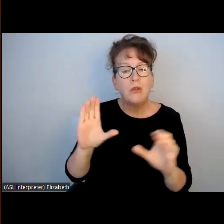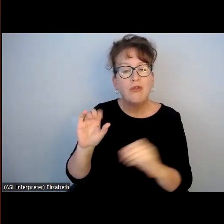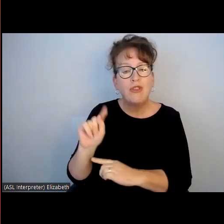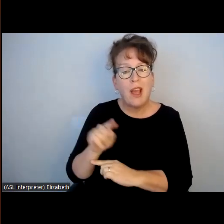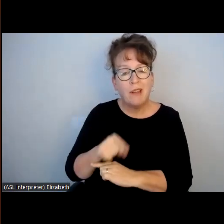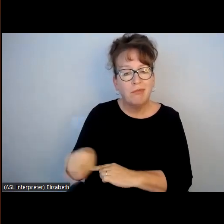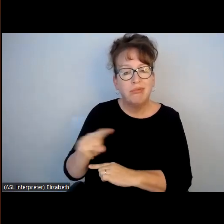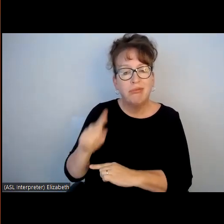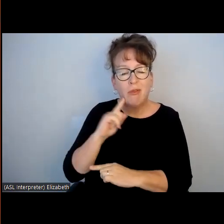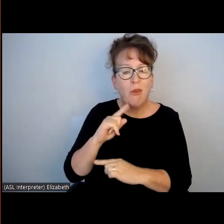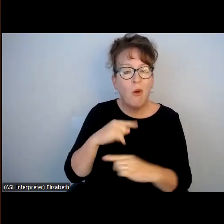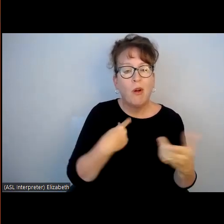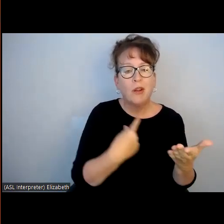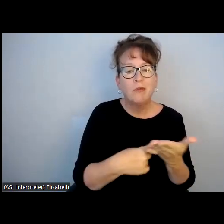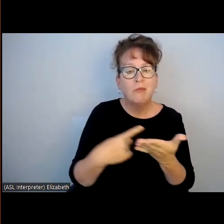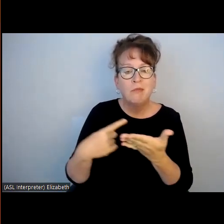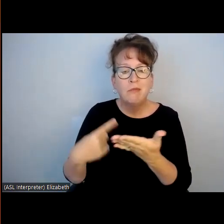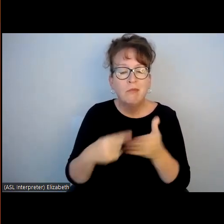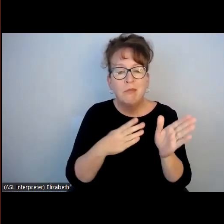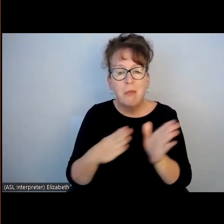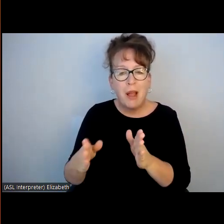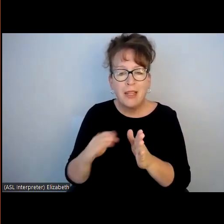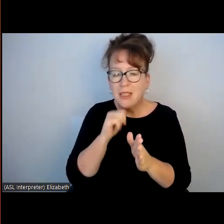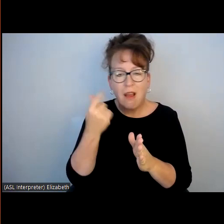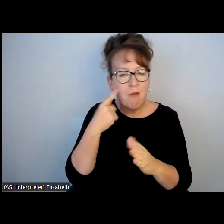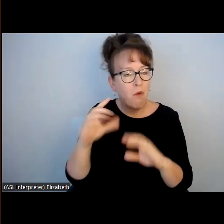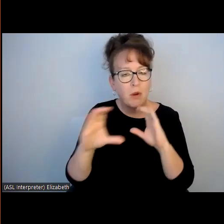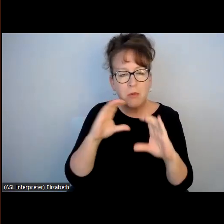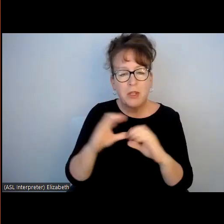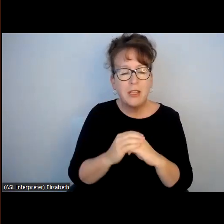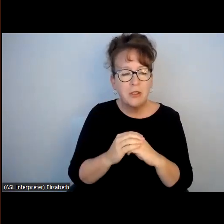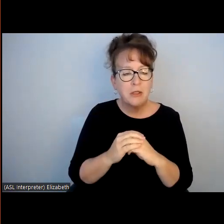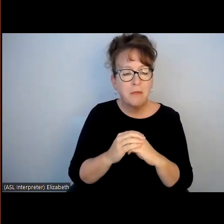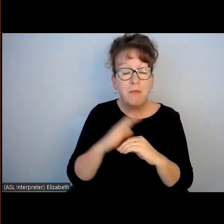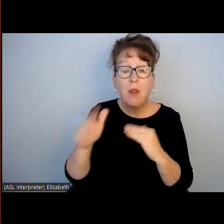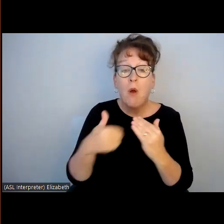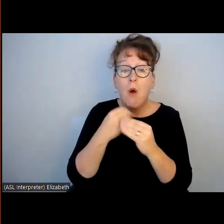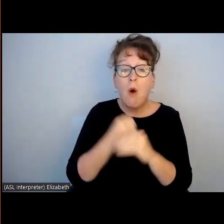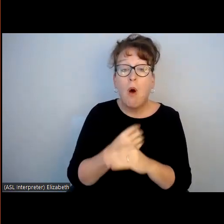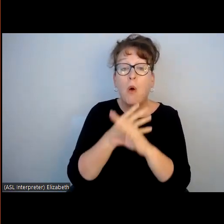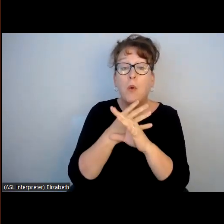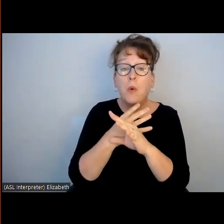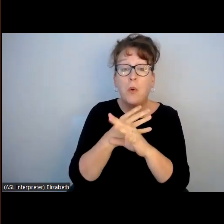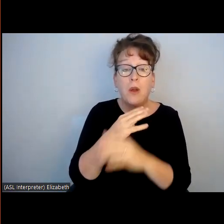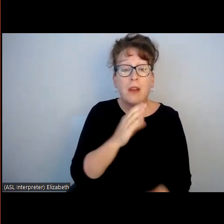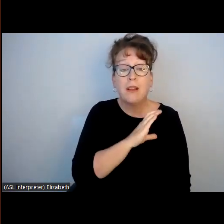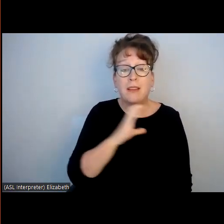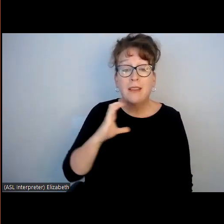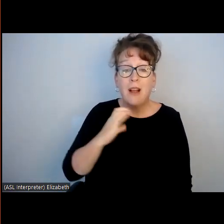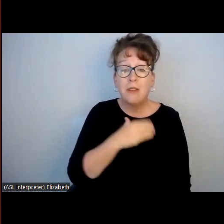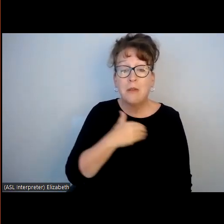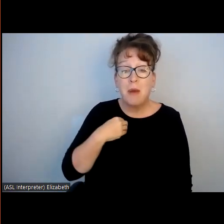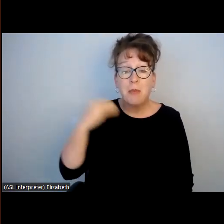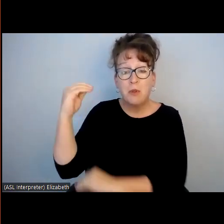communication in accordance with open meeting law. We are also asking all virtual council members to leave their cameras on for this whole meeting. And